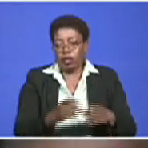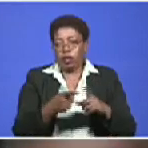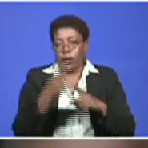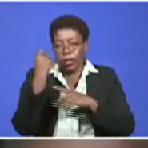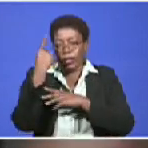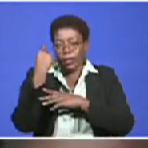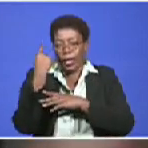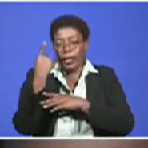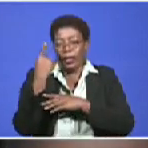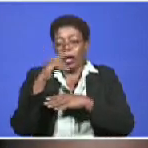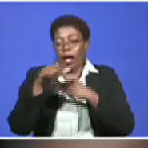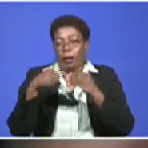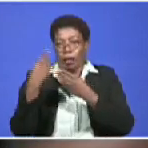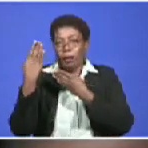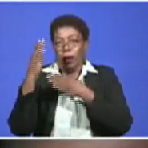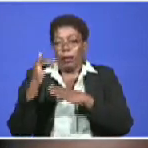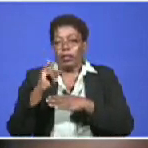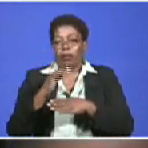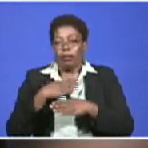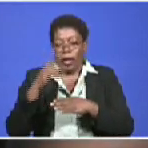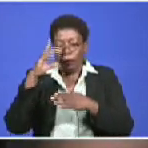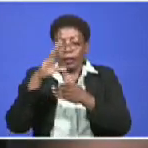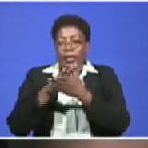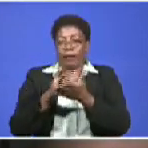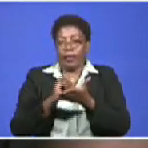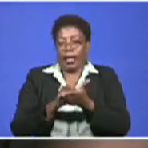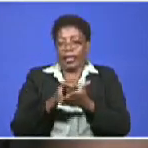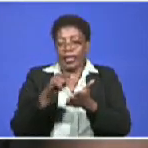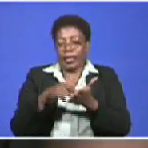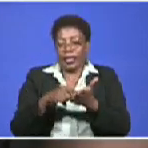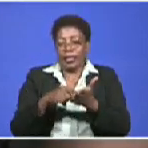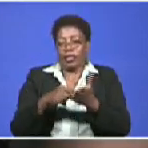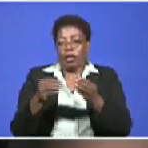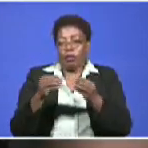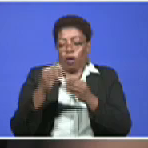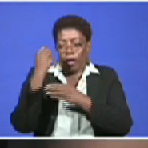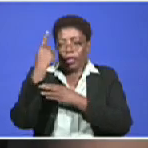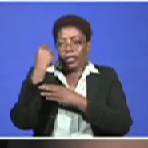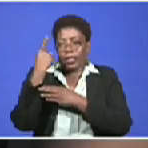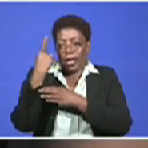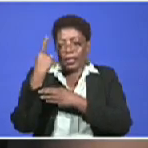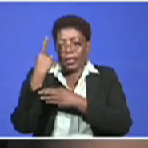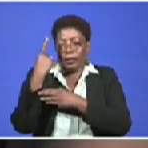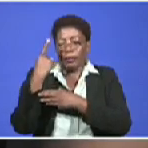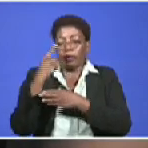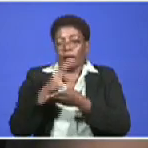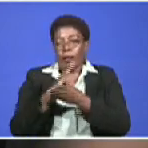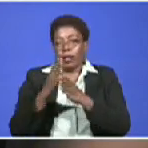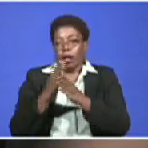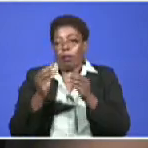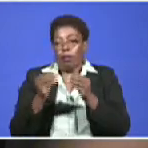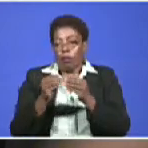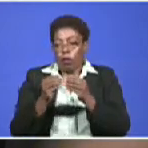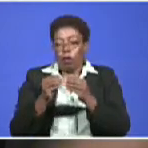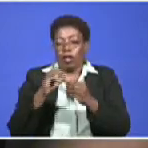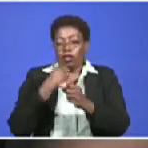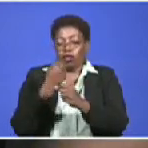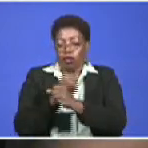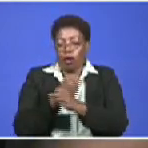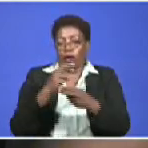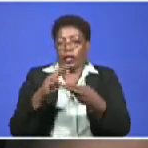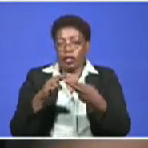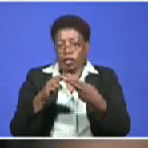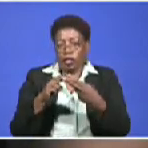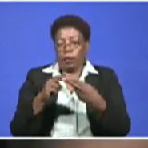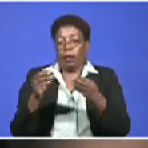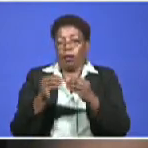understanding of the Bahamas. It is my firm belief that this deeper understanding will lead to stronger, more enduring ties, including exciting